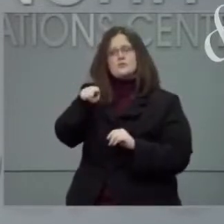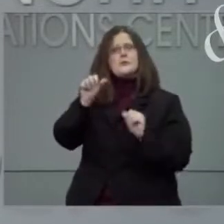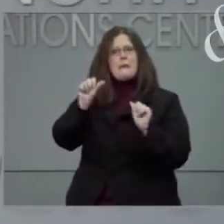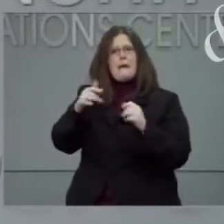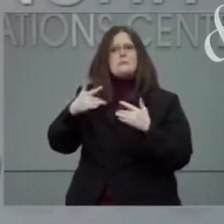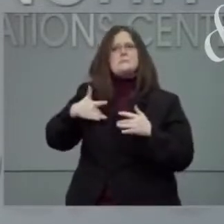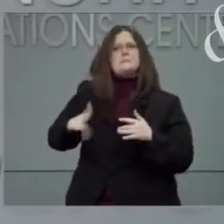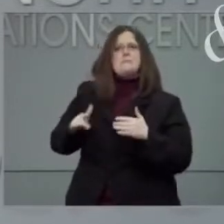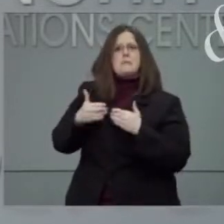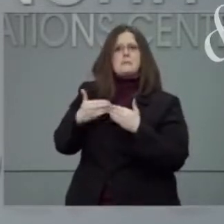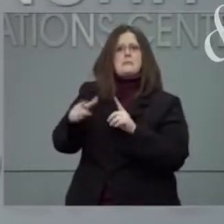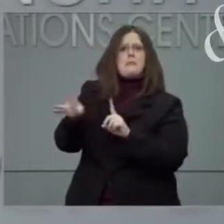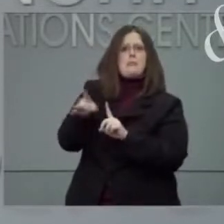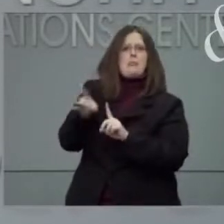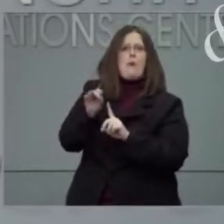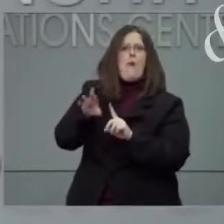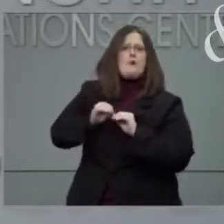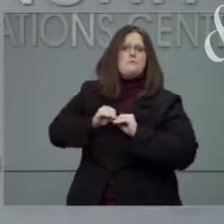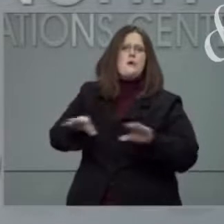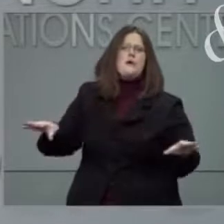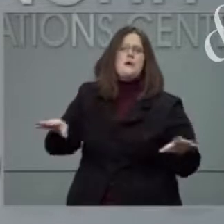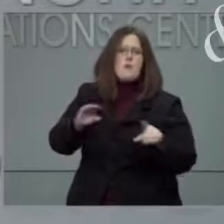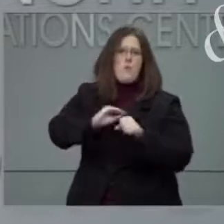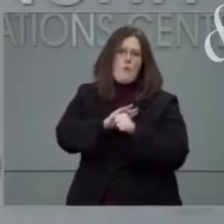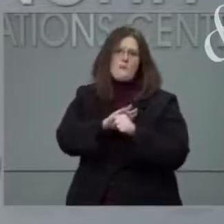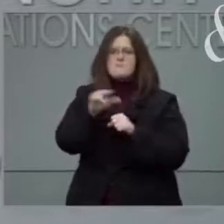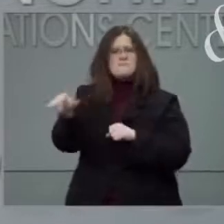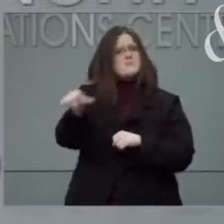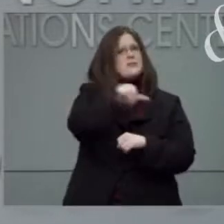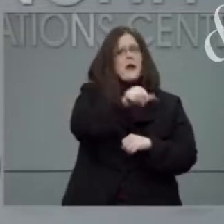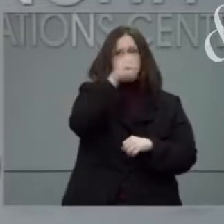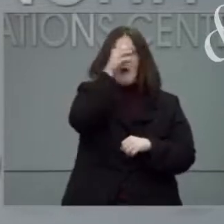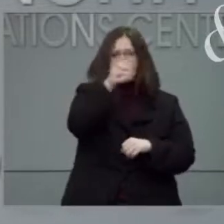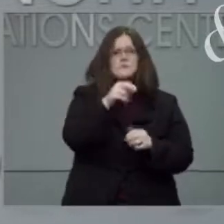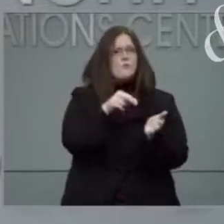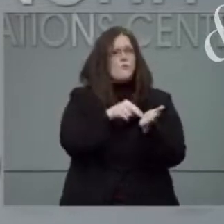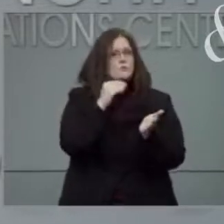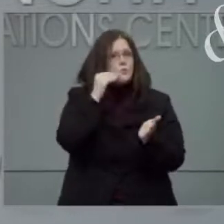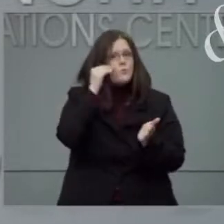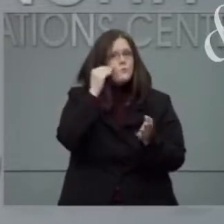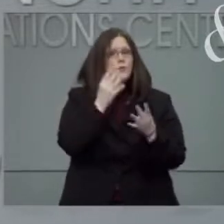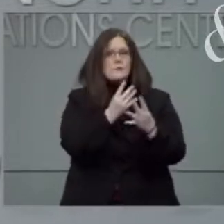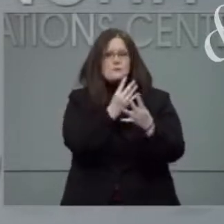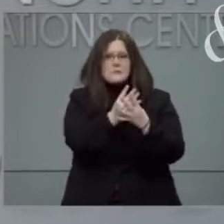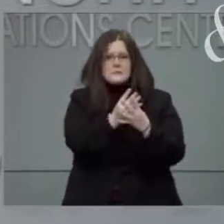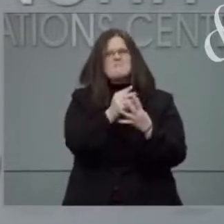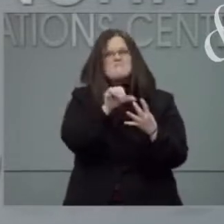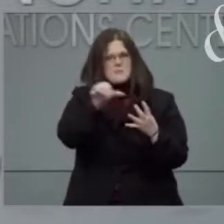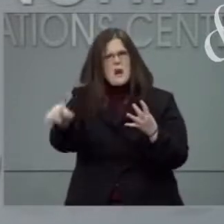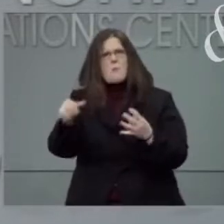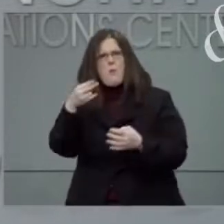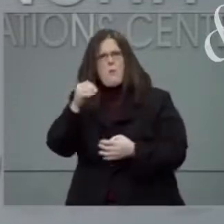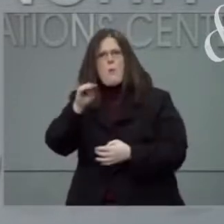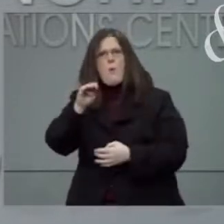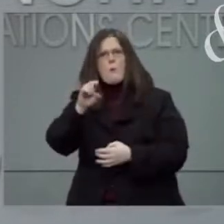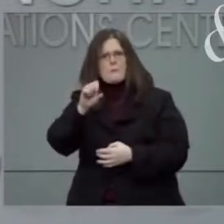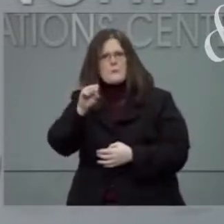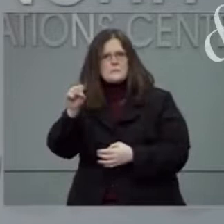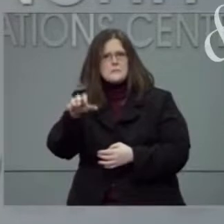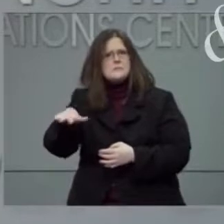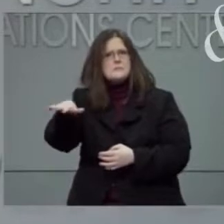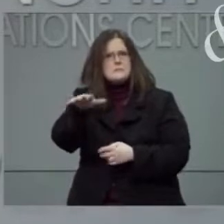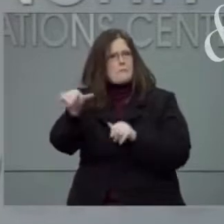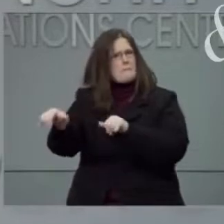transmitting COVID. We saw that in nursing homes, in prisons, and in the homeless population. I know